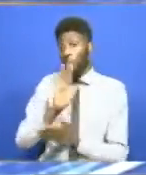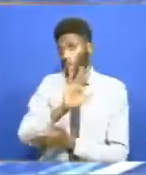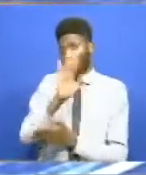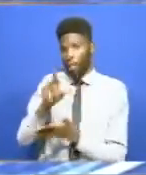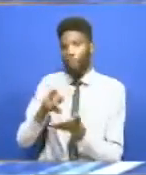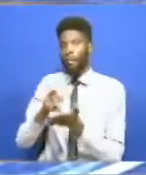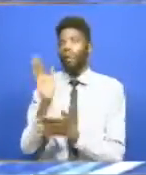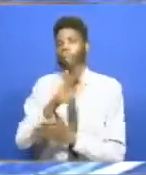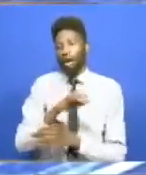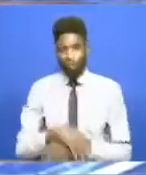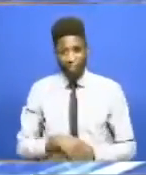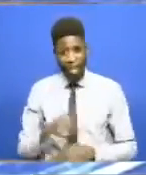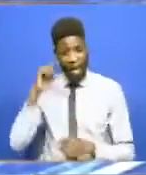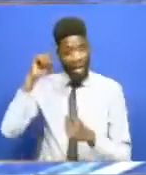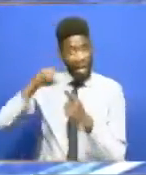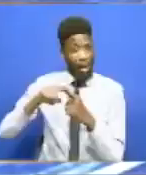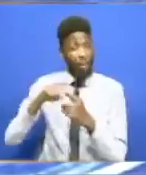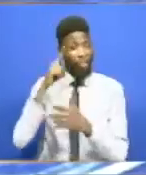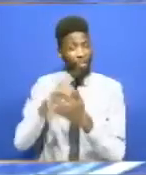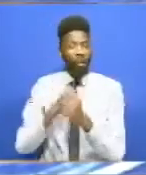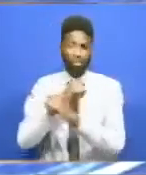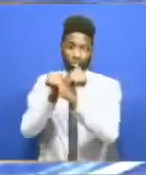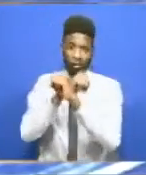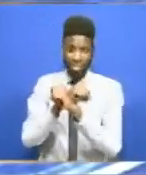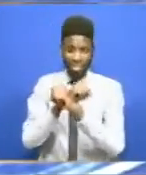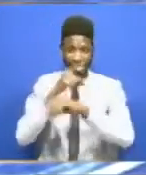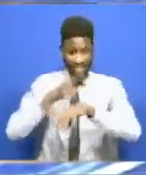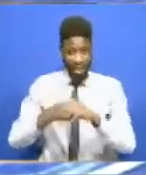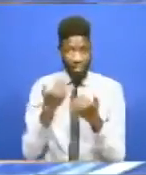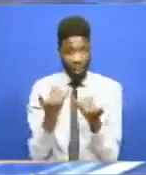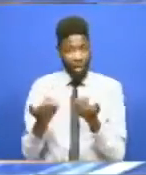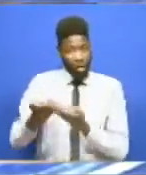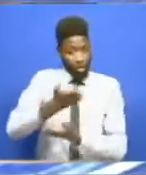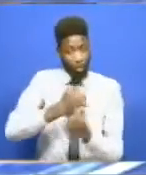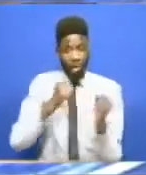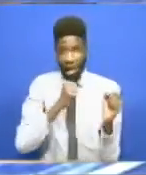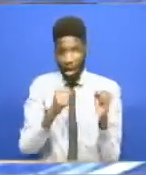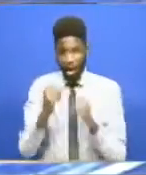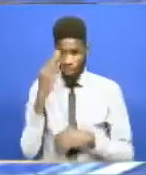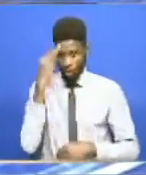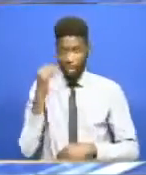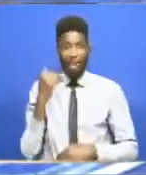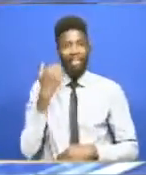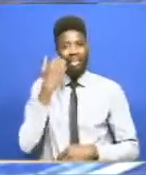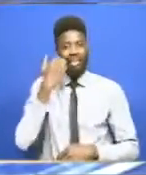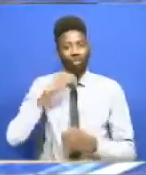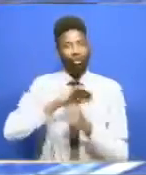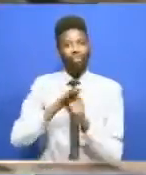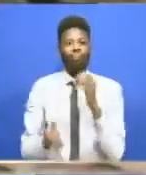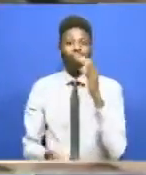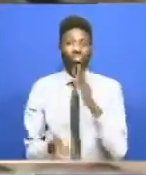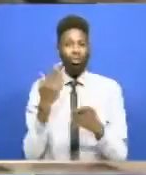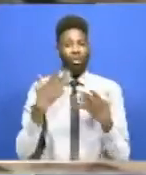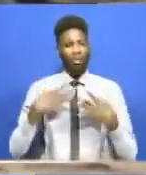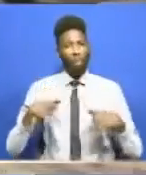them from the economic effects of COVID-19 pandemic that has seen thousands lose their livelihoods.